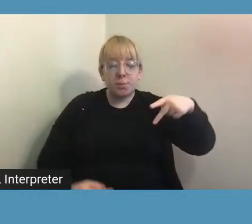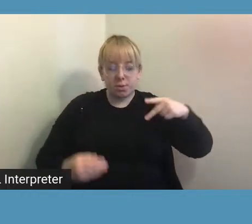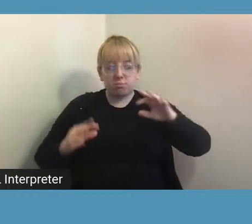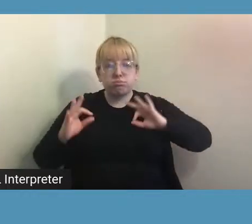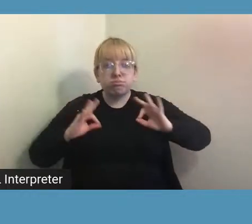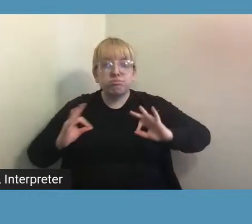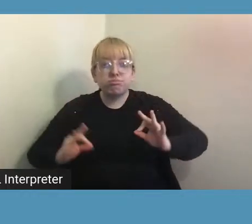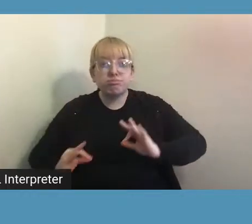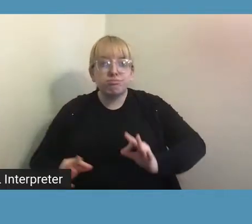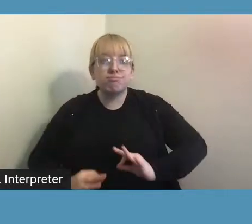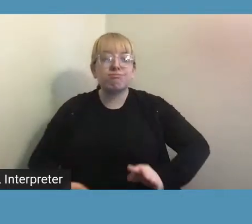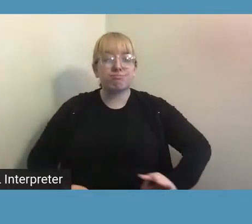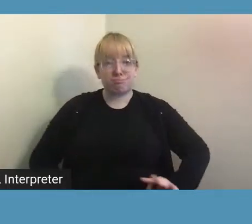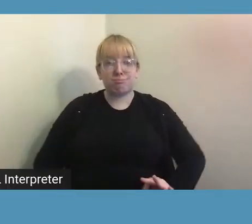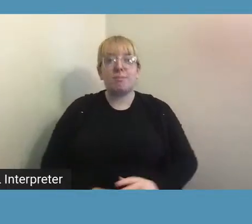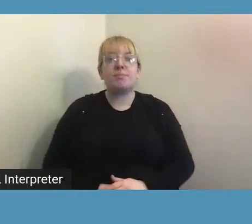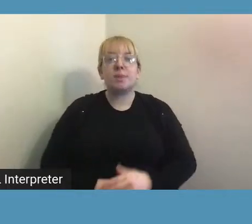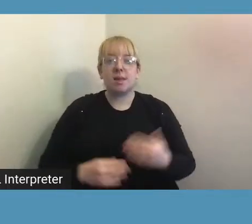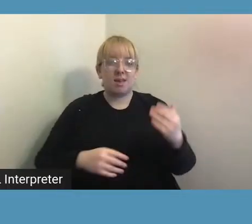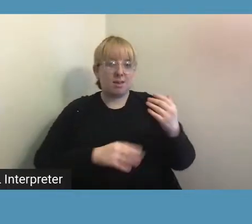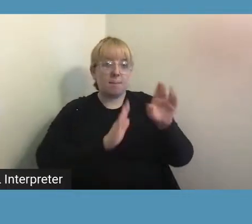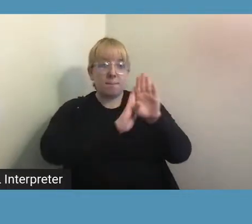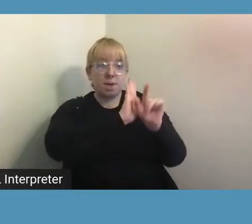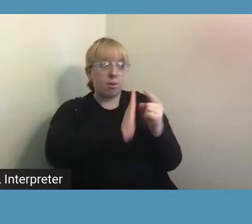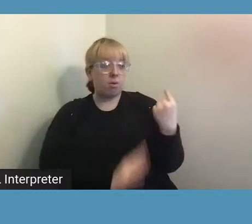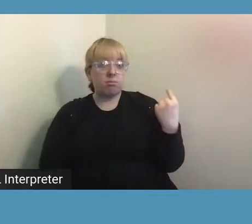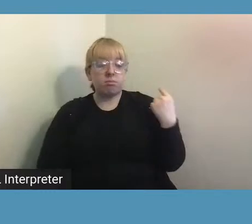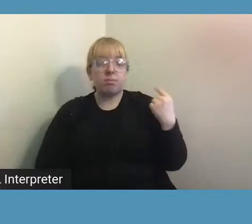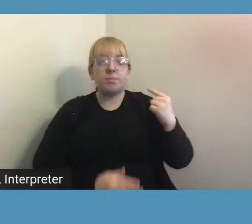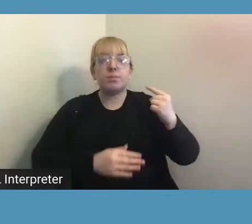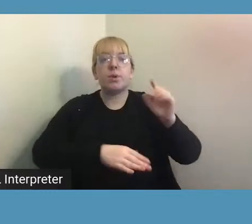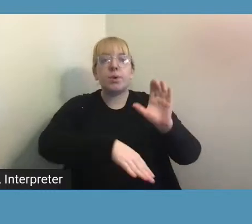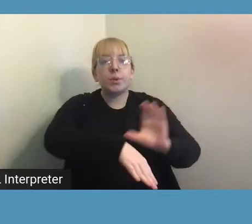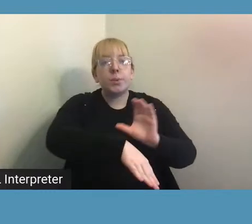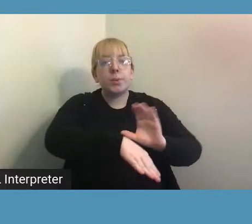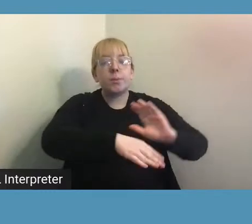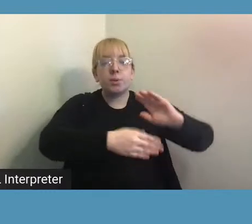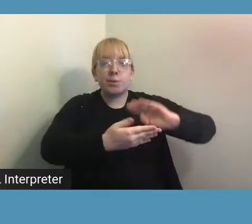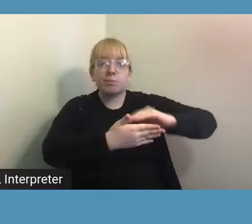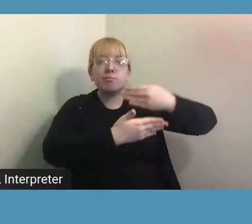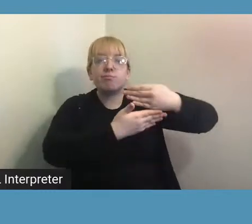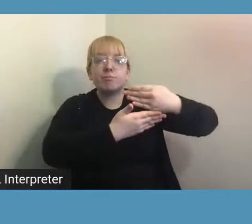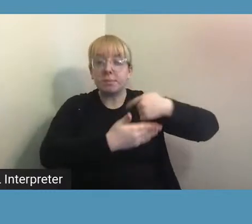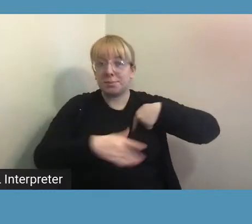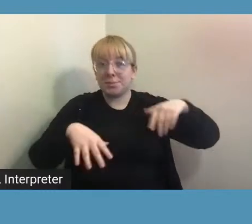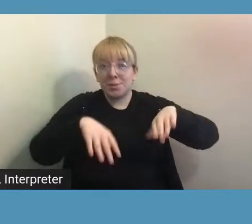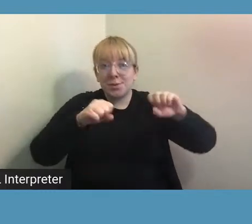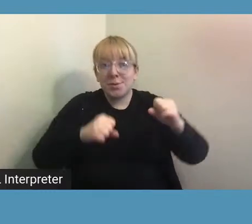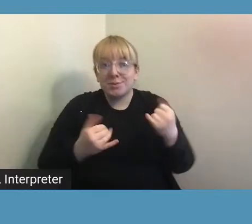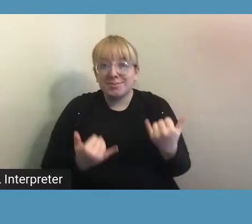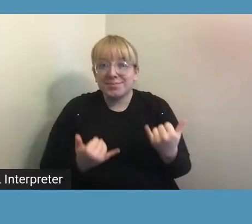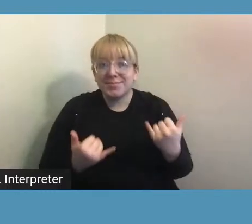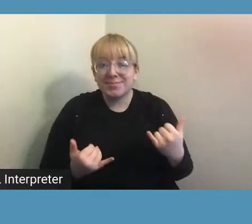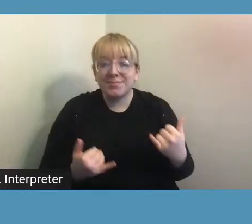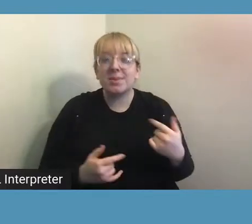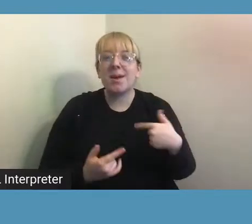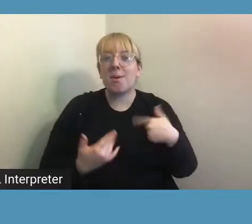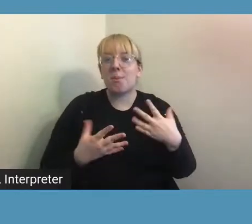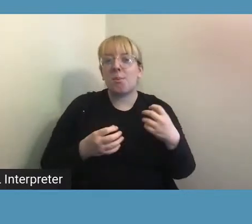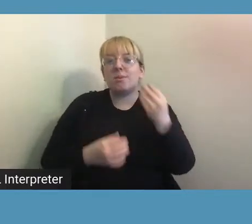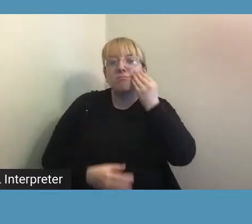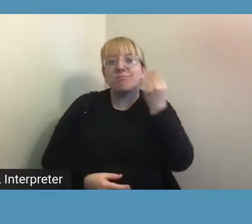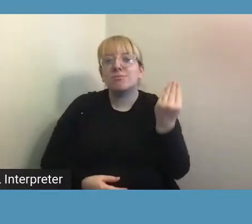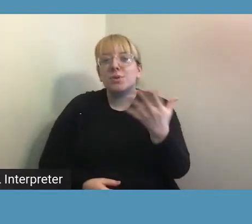of a desk and a few computers behind me. As the host for today's session, I would like to convey a few things to our attendees before we begin